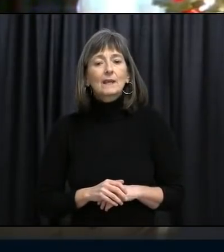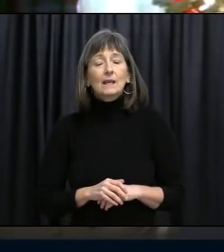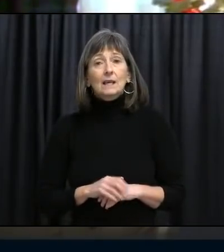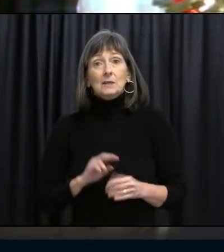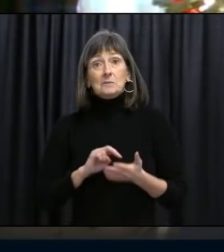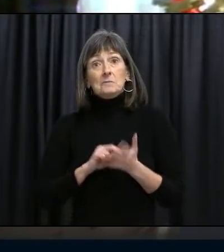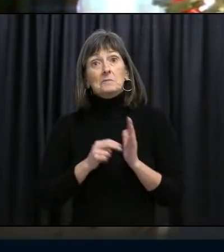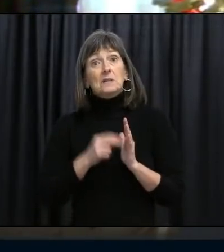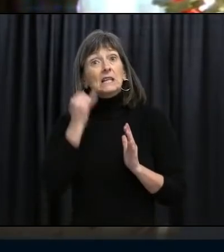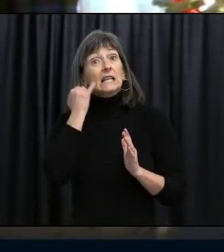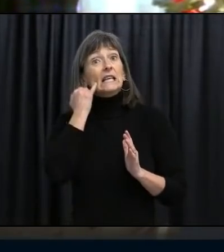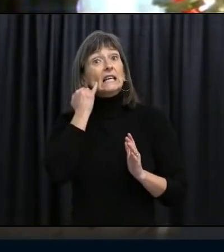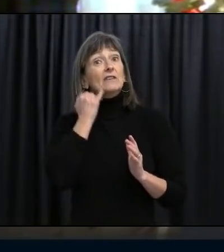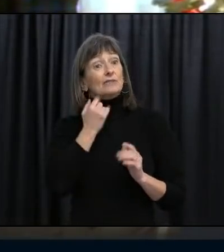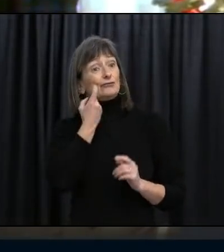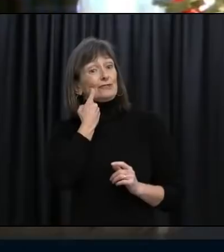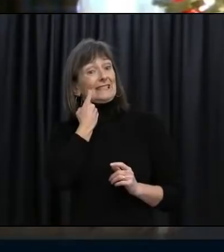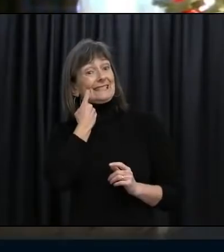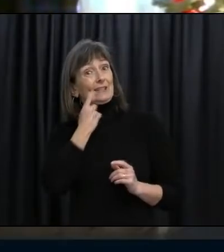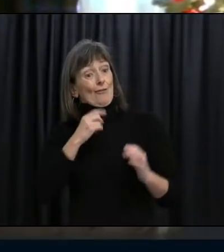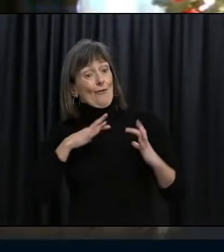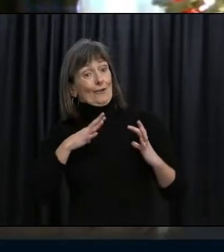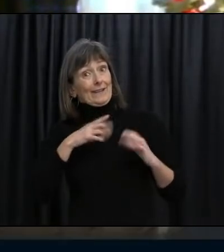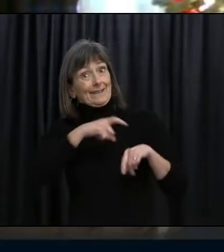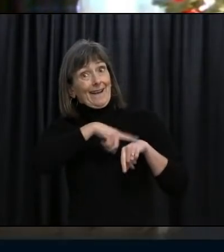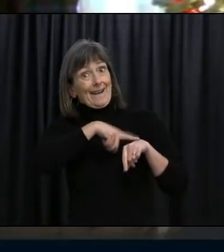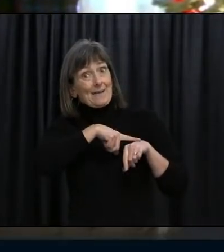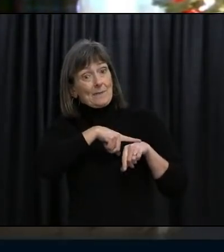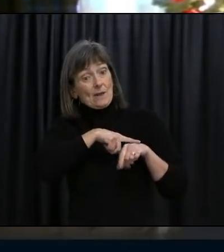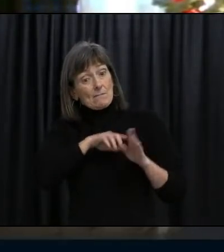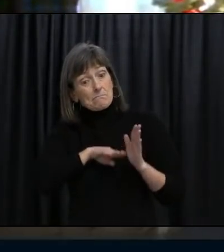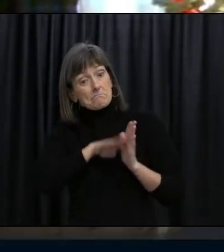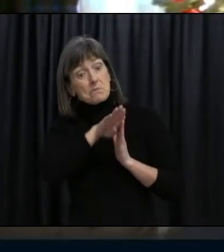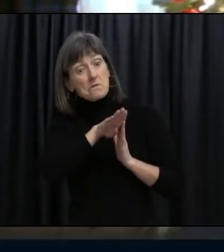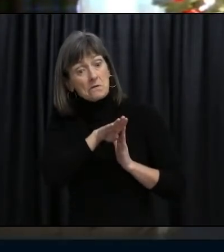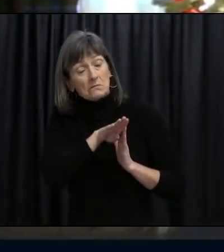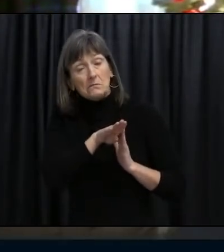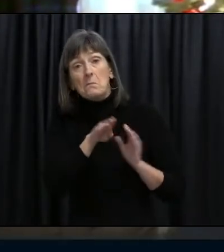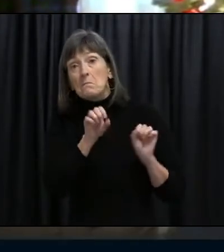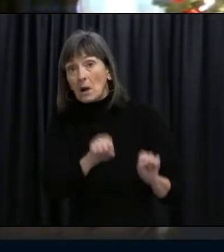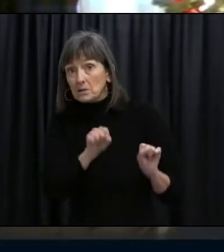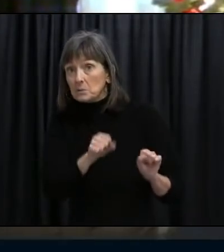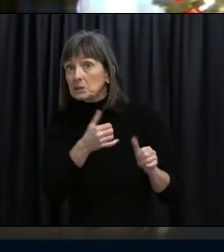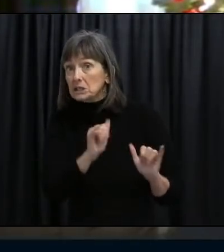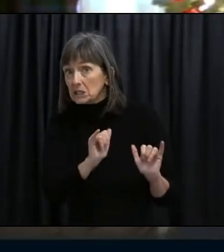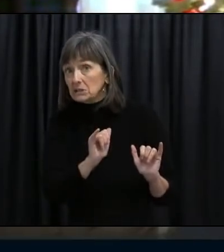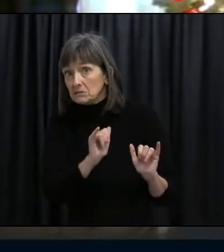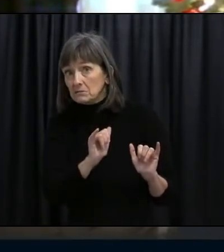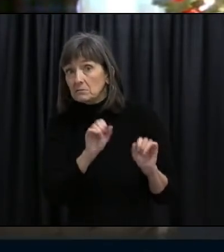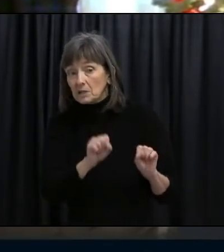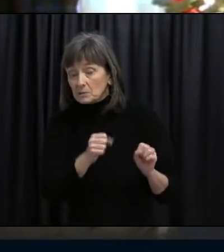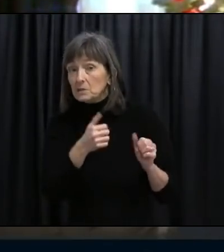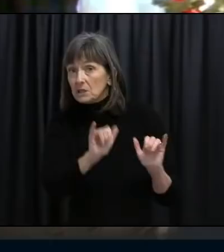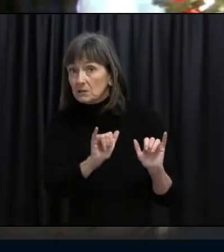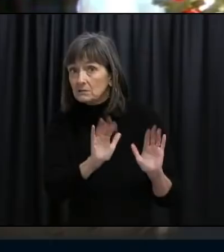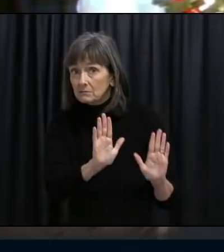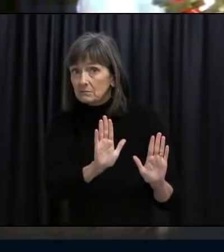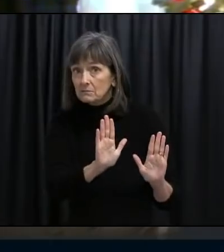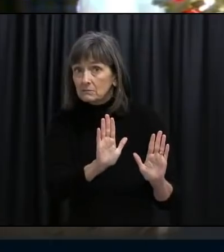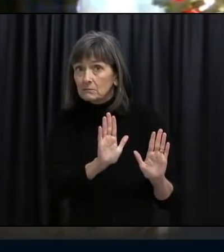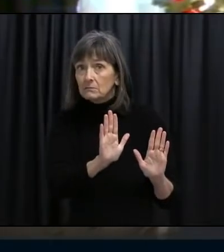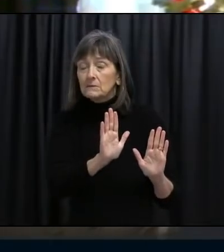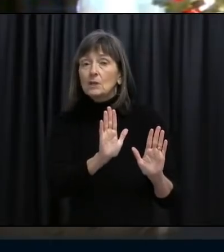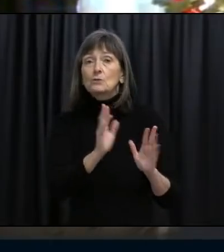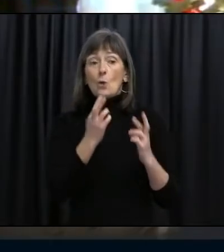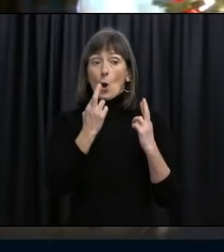from holiday events due to the incubation period of the virus. Let's all hope everyone followed